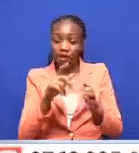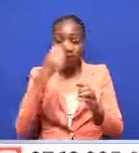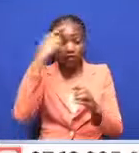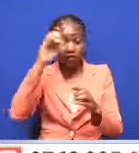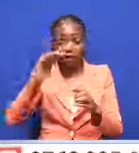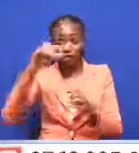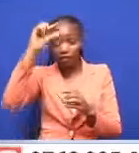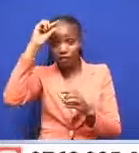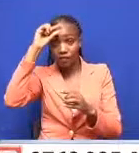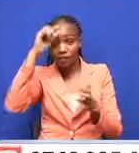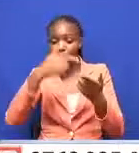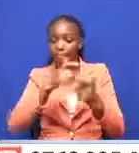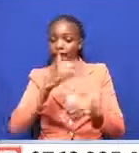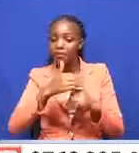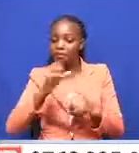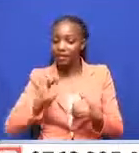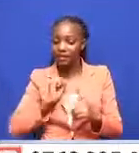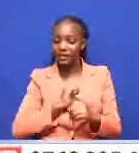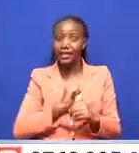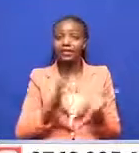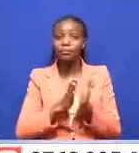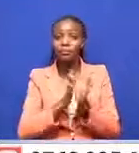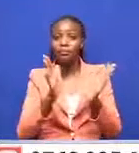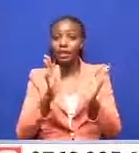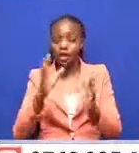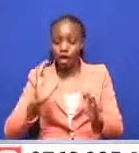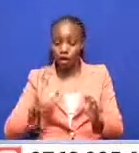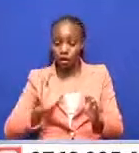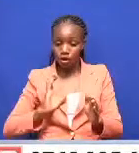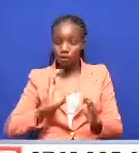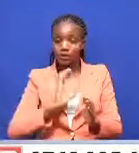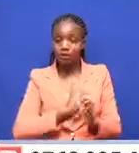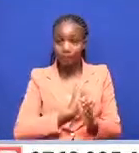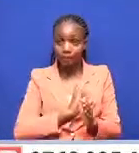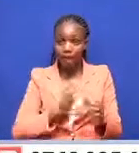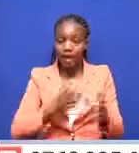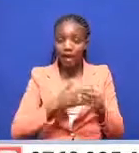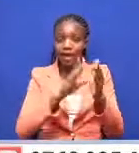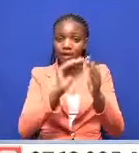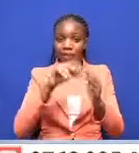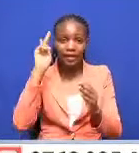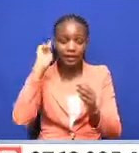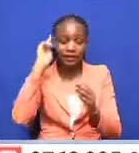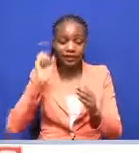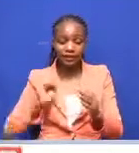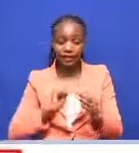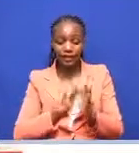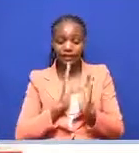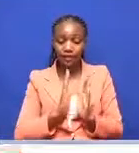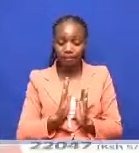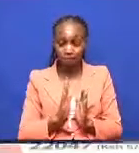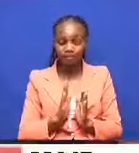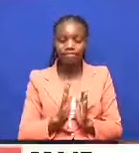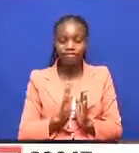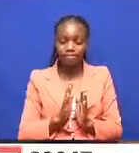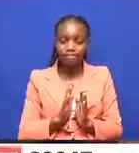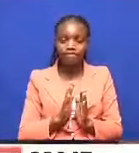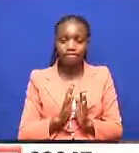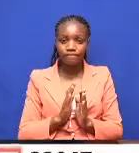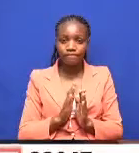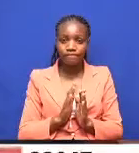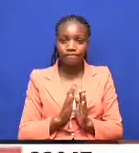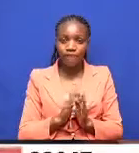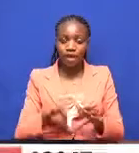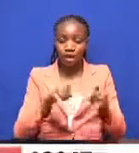government. Appearing before the Senate's Public and Investment Committee, chaired by Kisii Senator Sam Ongeri,